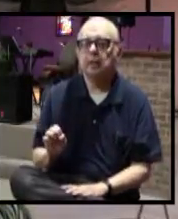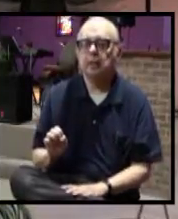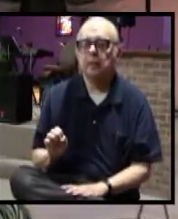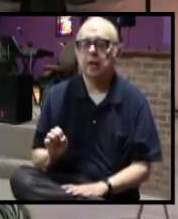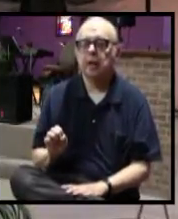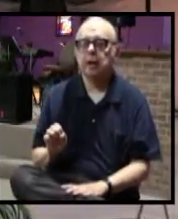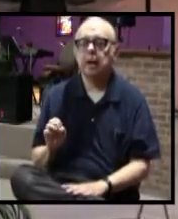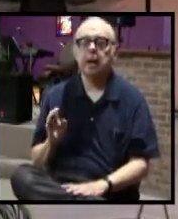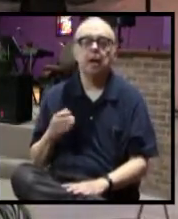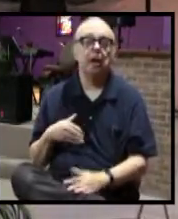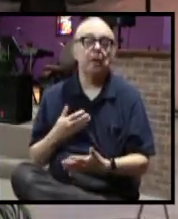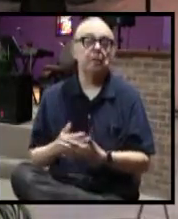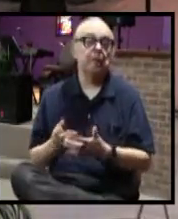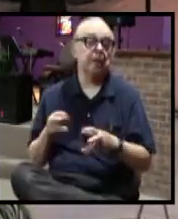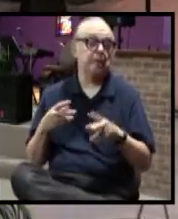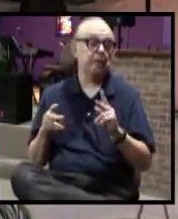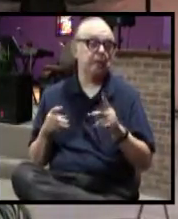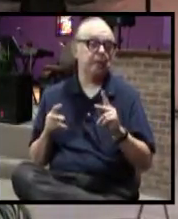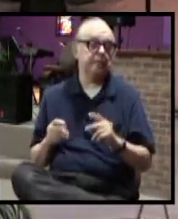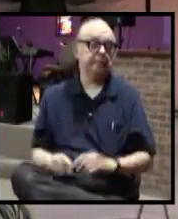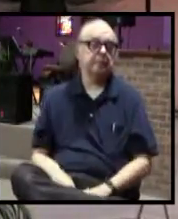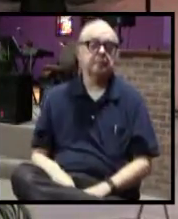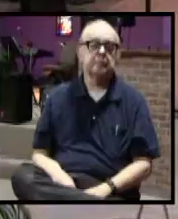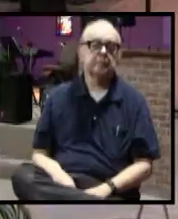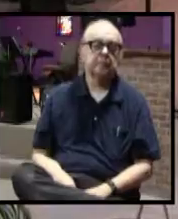at a birthday party.